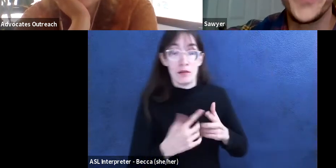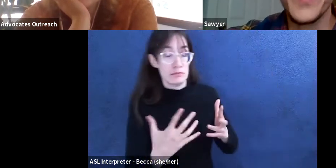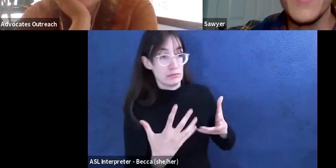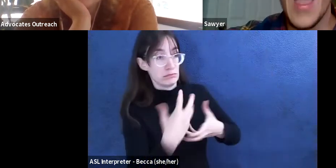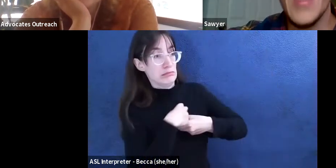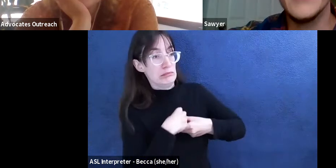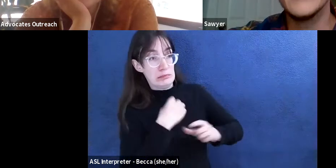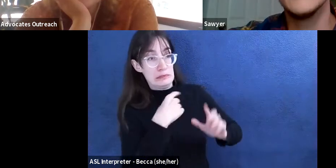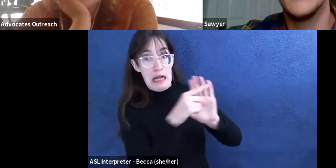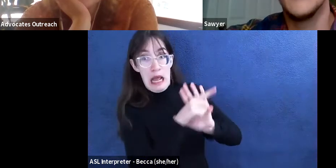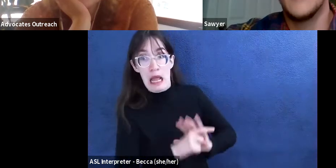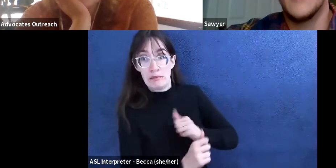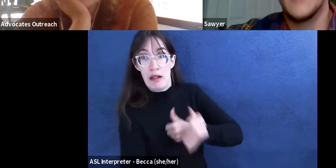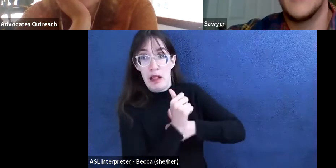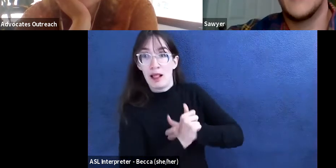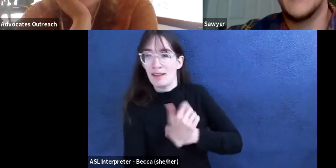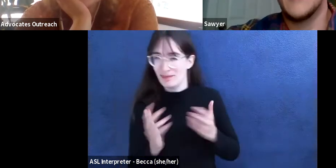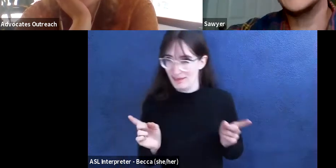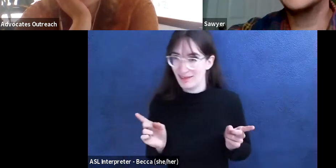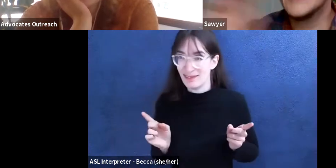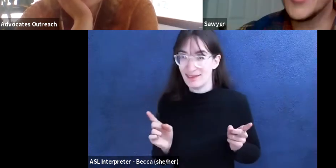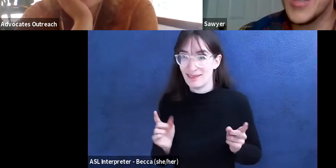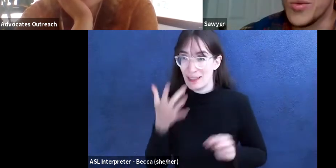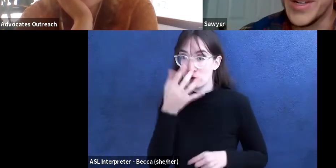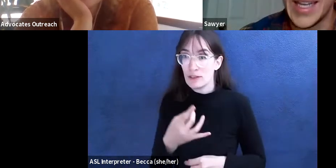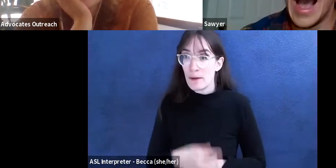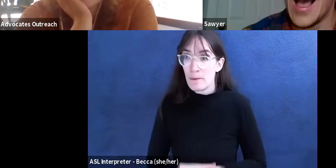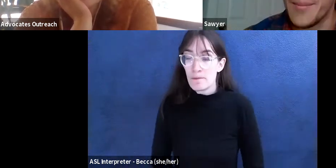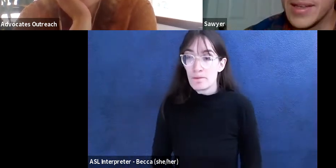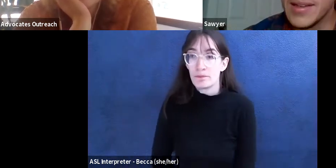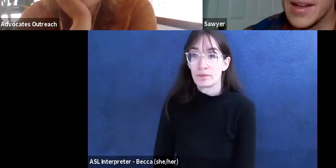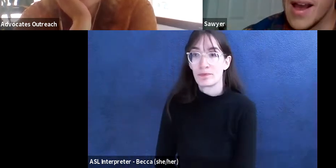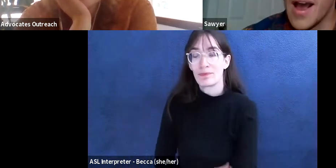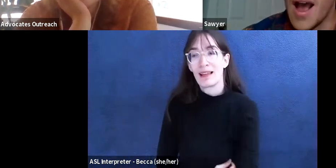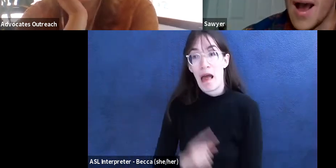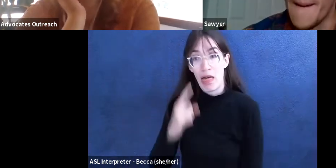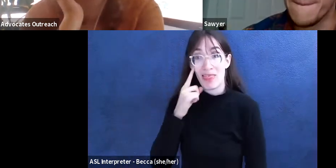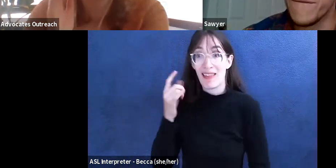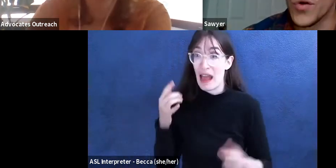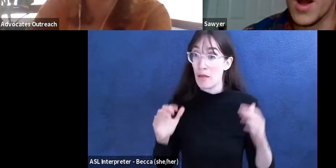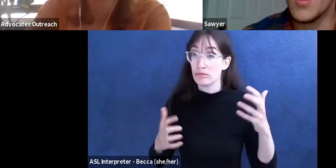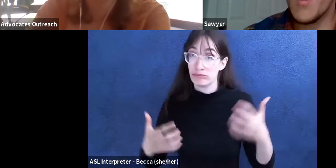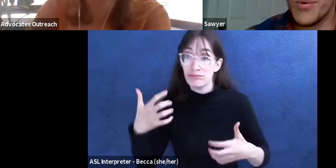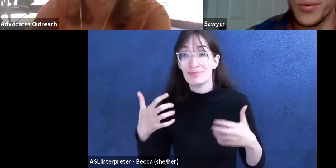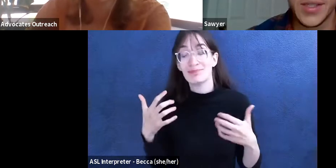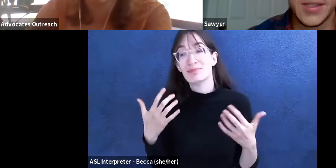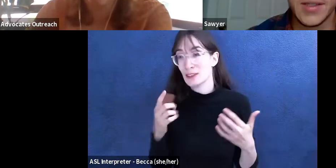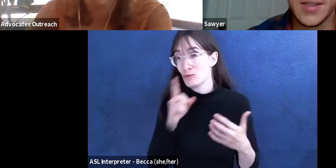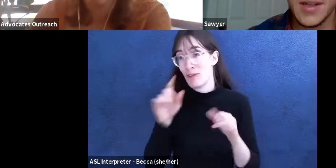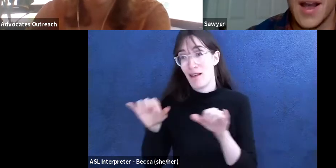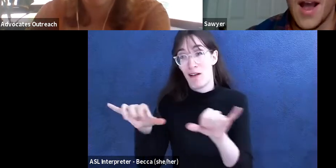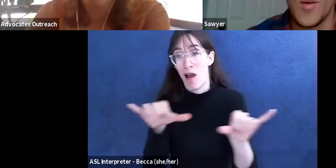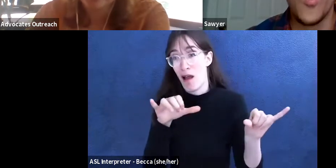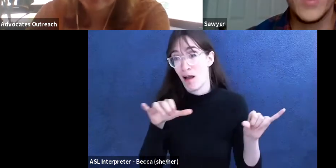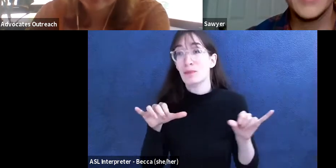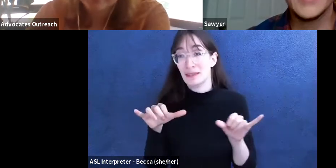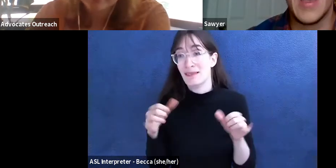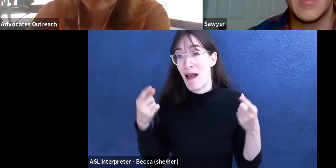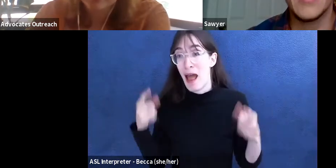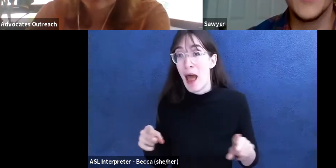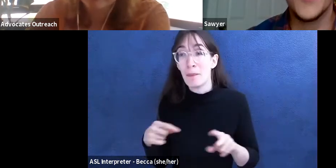valued, those parents, and that's what they had intended to communicate to their kids, or what they had planned and hoped to communicate